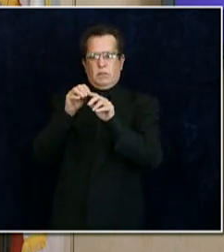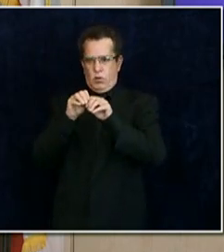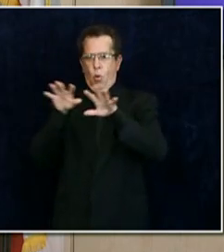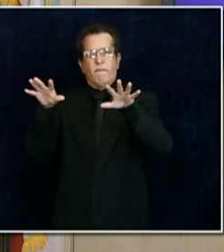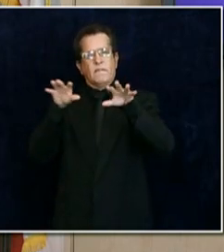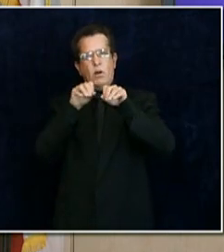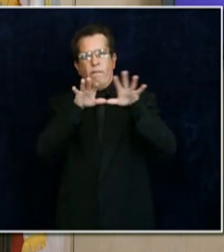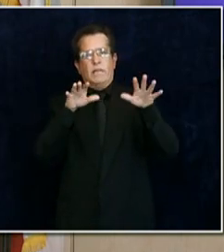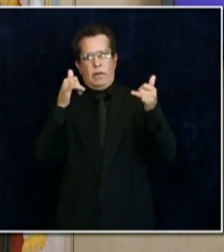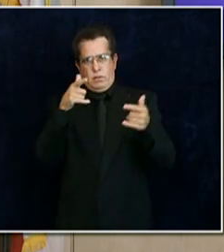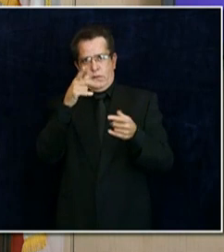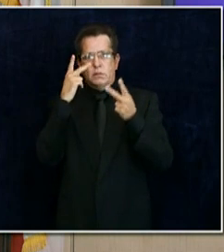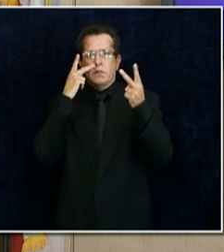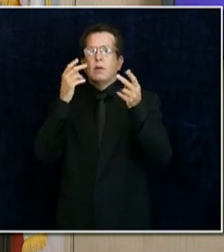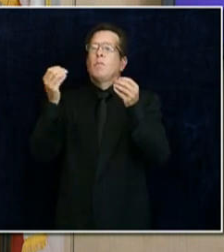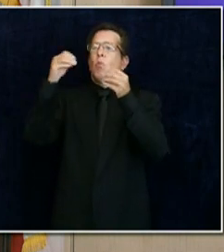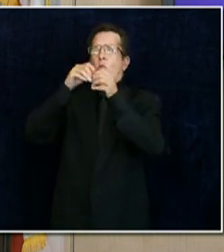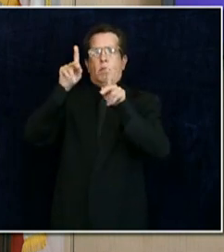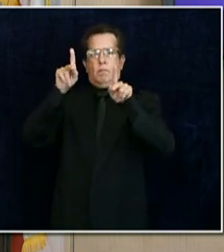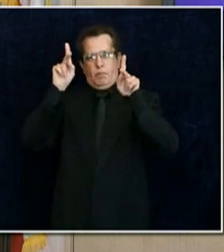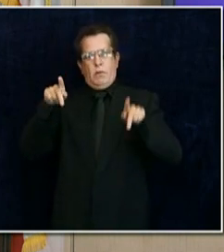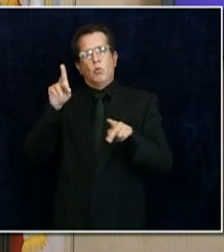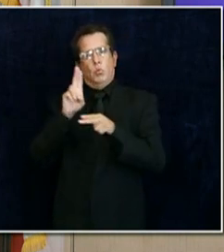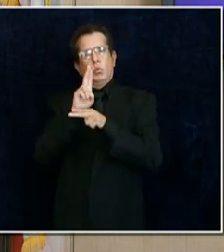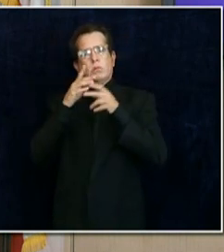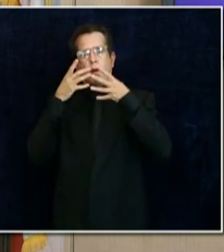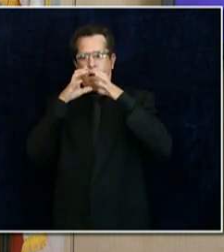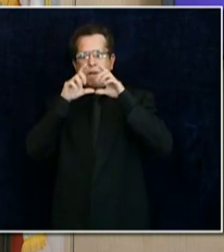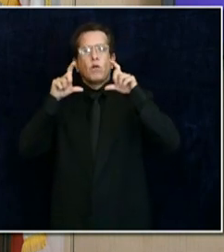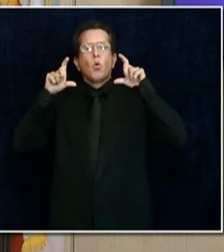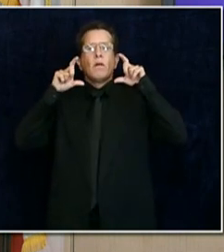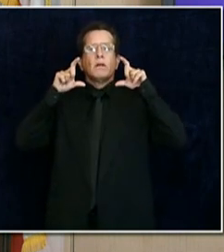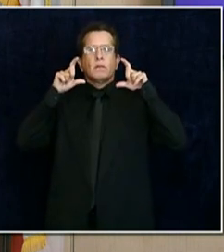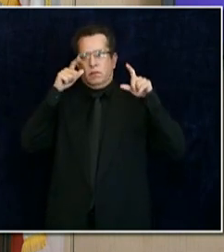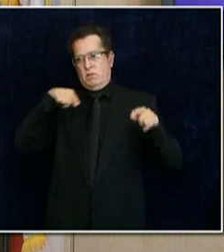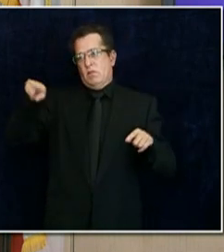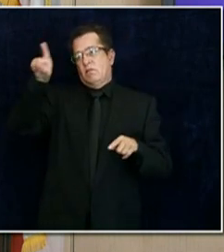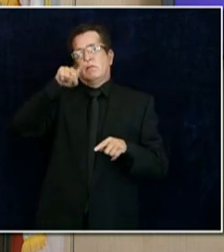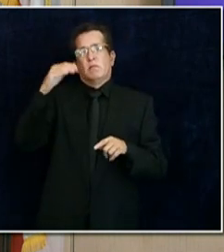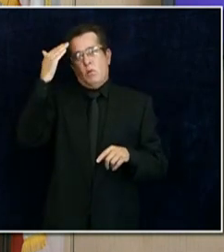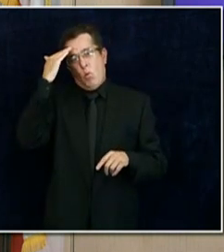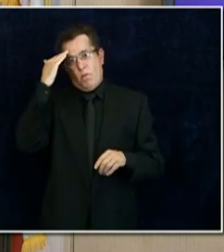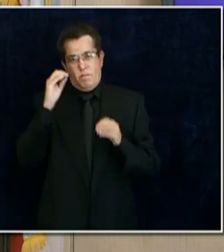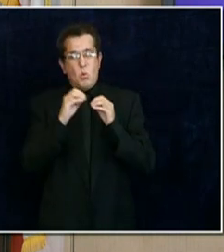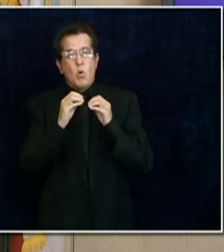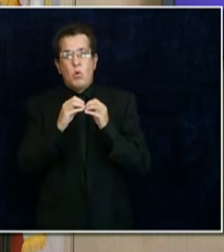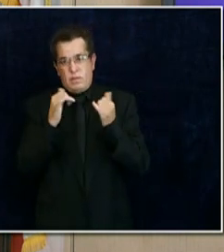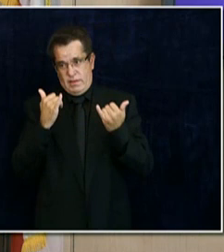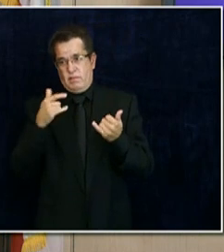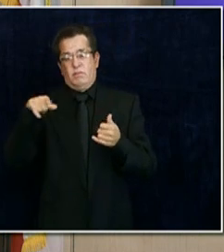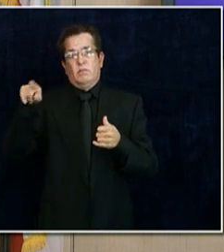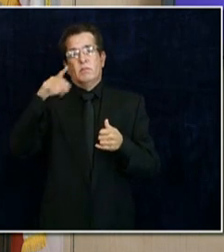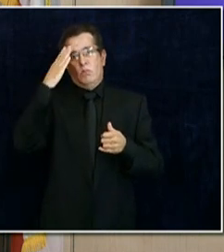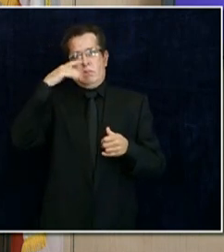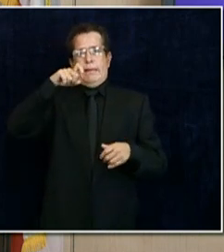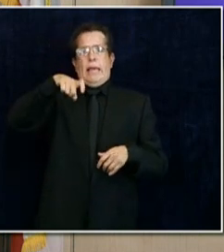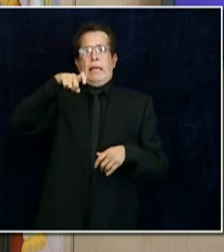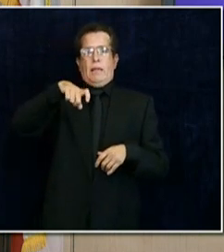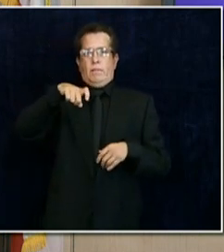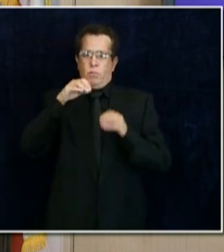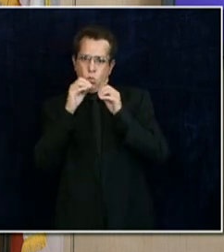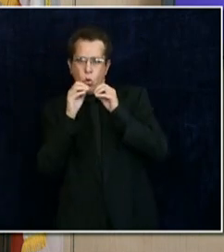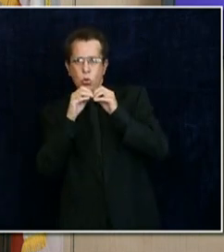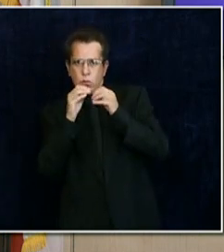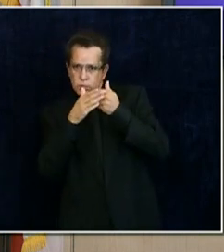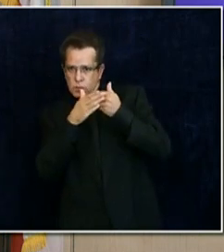go out, you tend to see more people wearing face coverings. I think the general public is more aware of the need as we go through